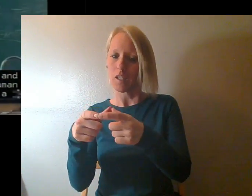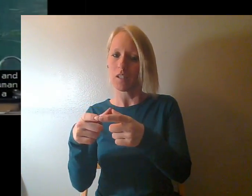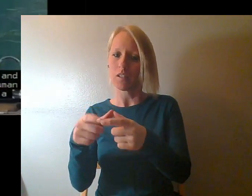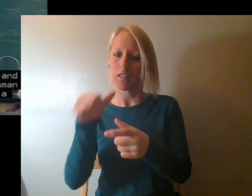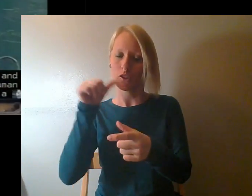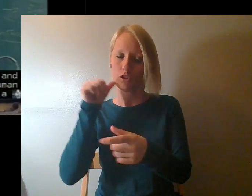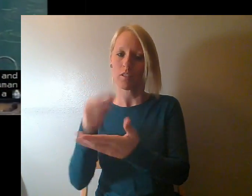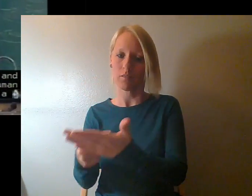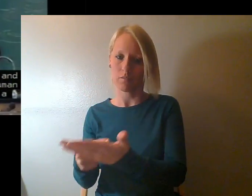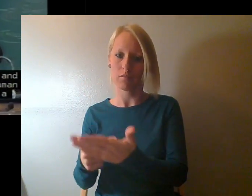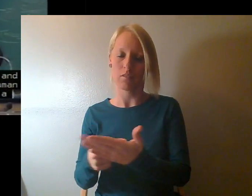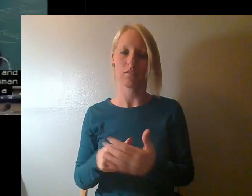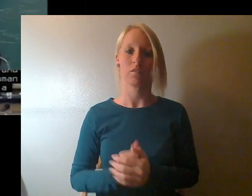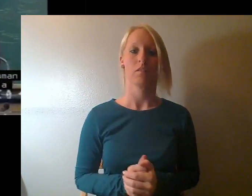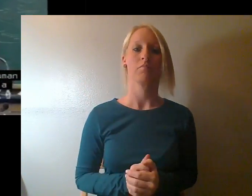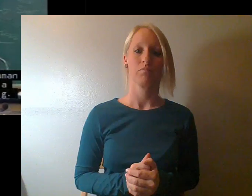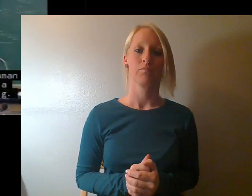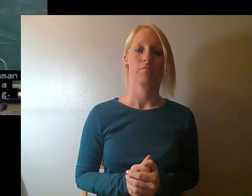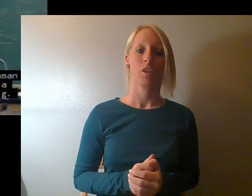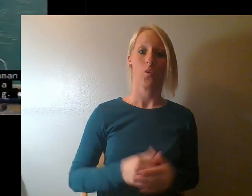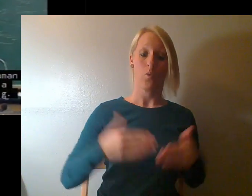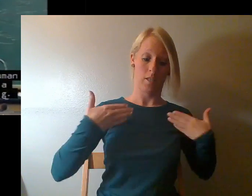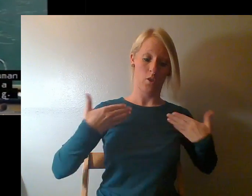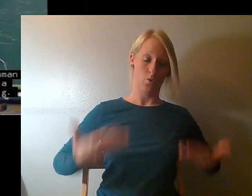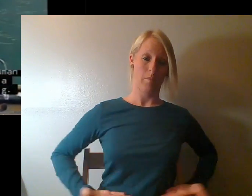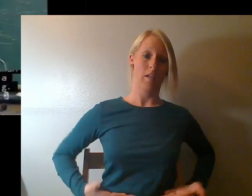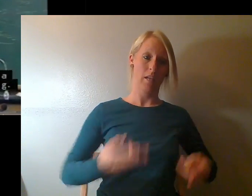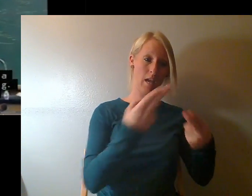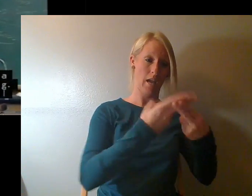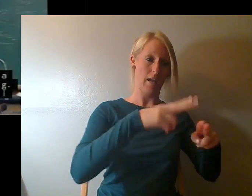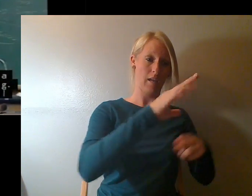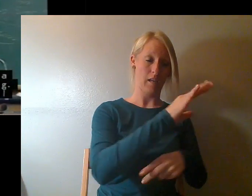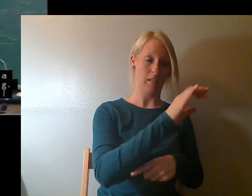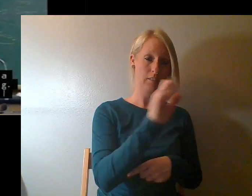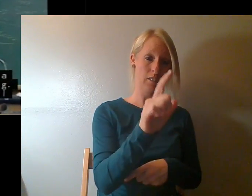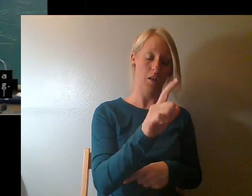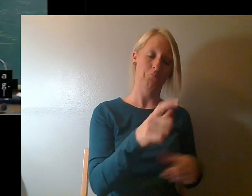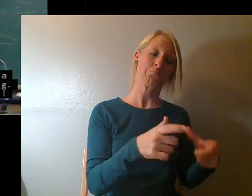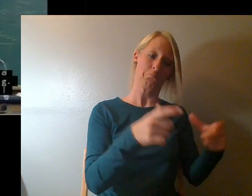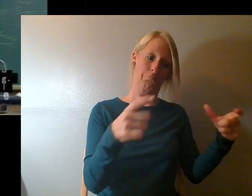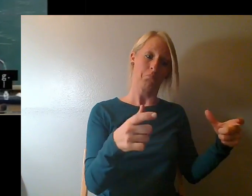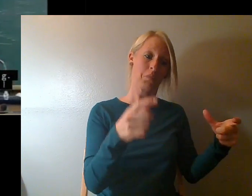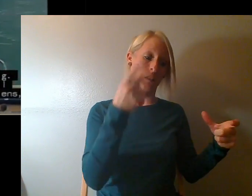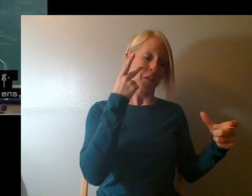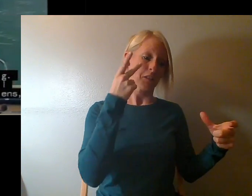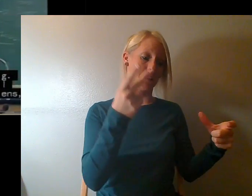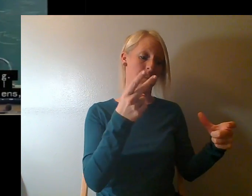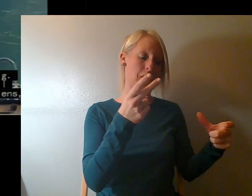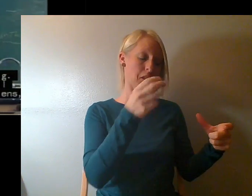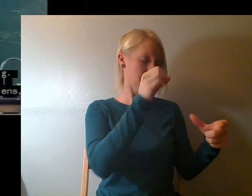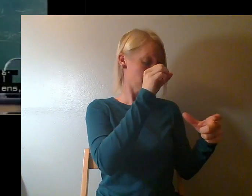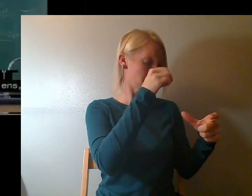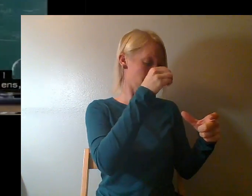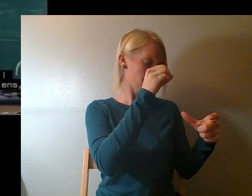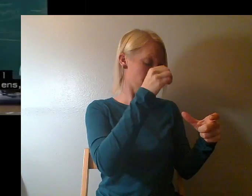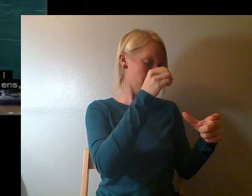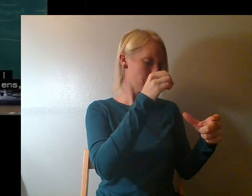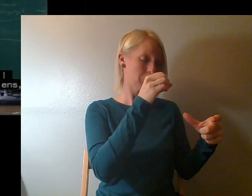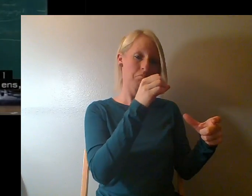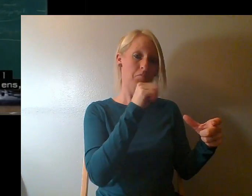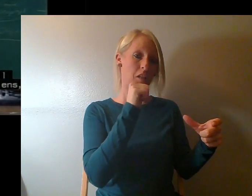cell as our basis, and a human egg cell is pretty big. You can see a human egg cell with a regular magnifying lens, not even a